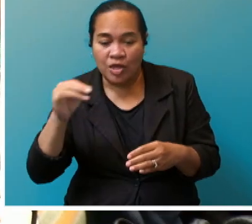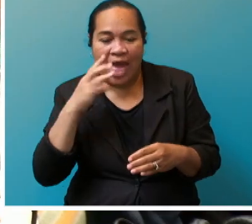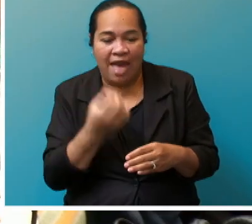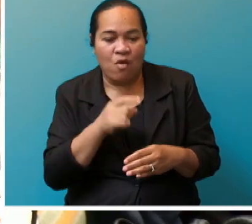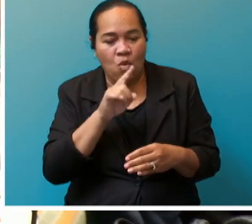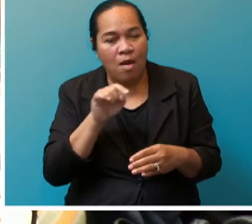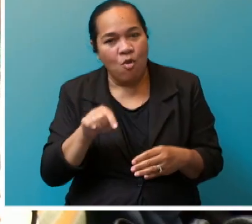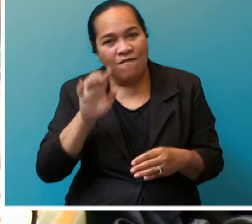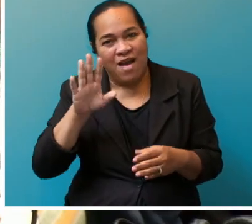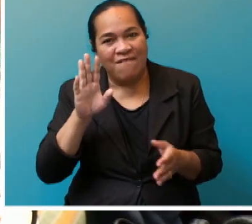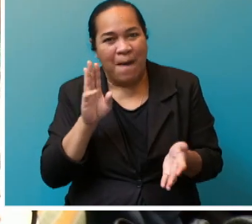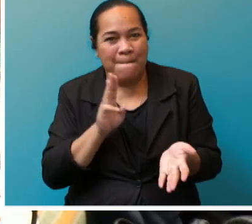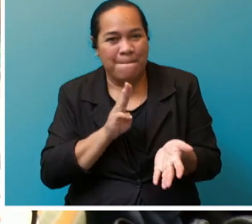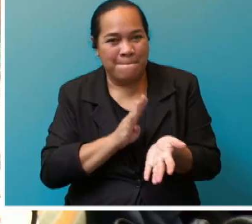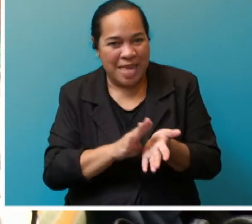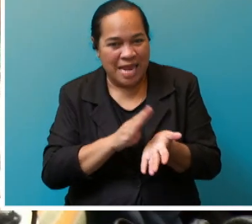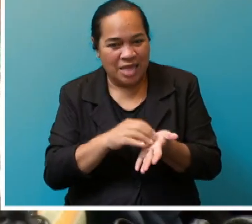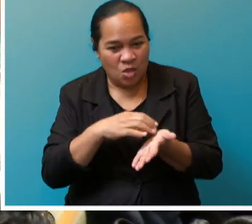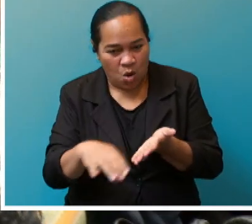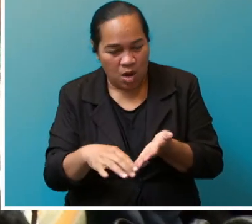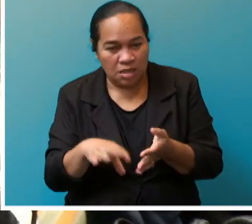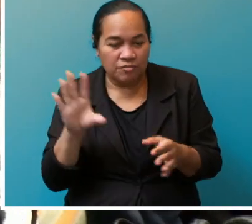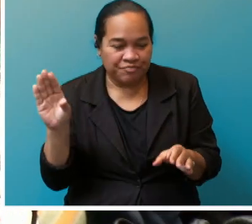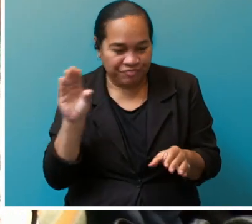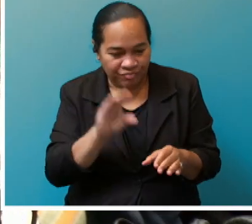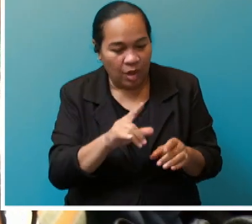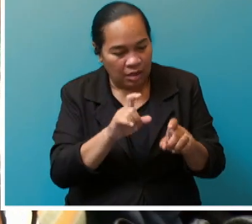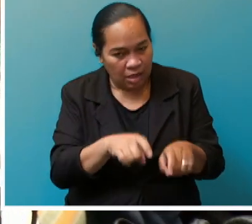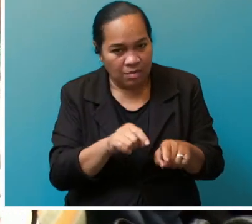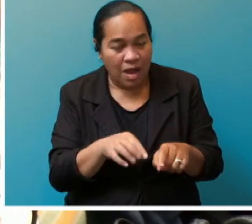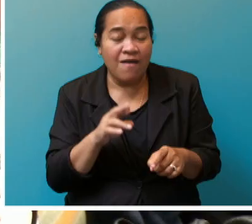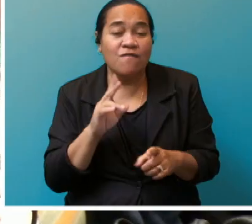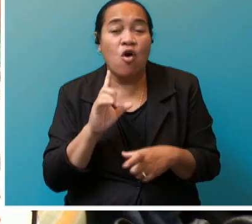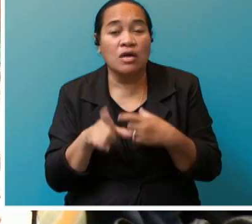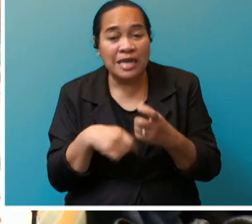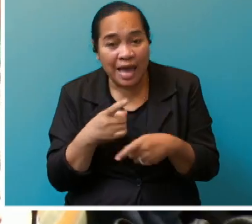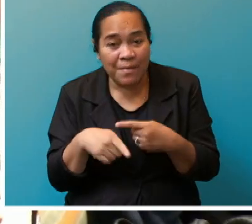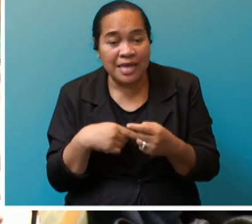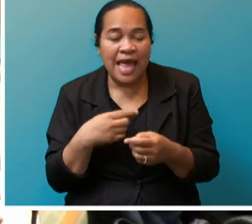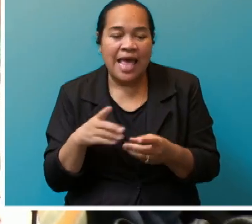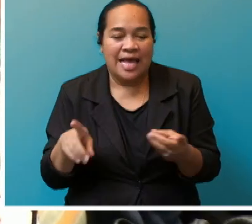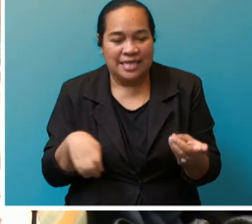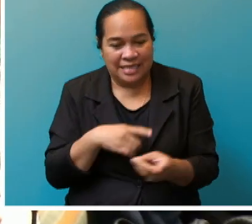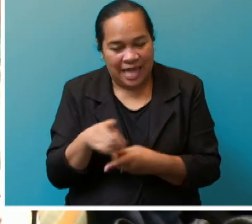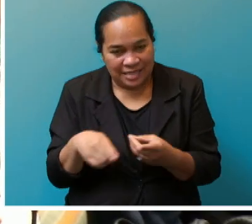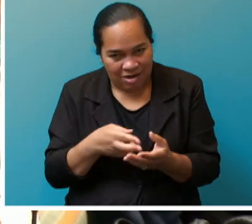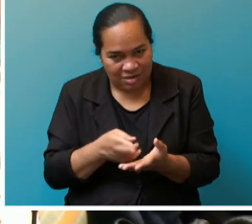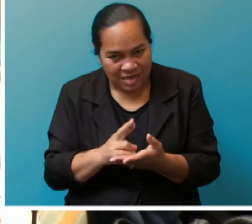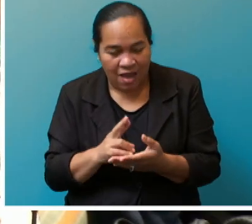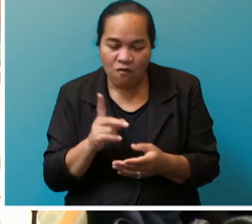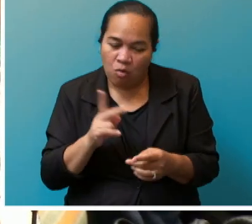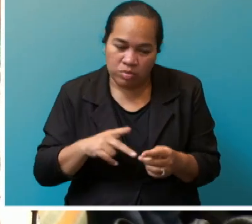provide both grant for communities as well as broader grants for climate and disaster resilience projects for Pacific